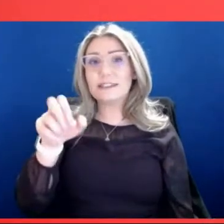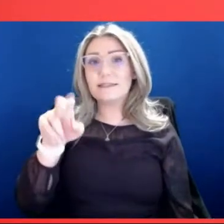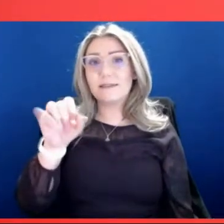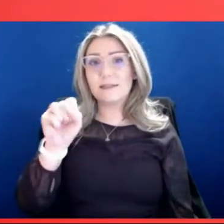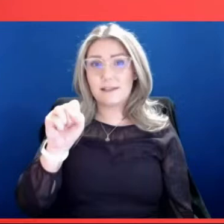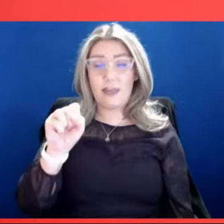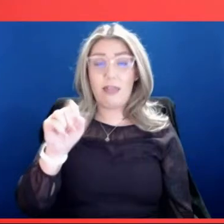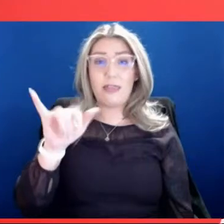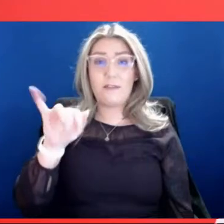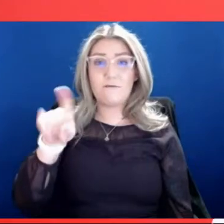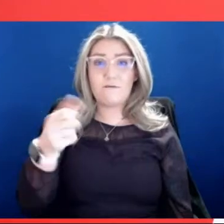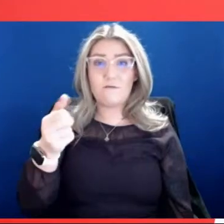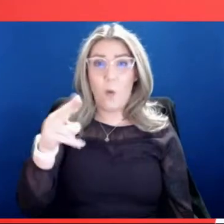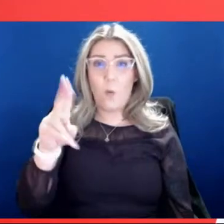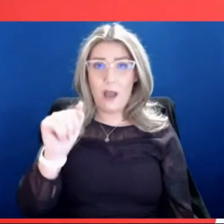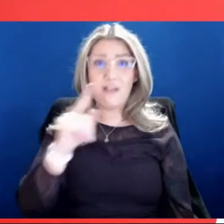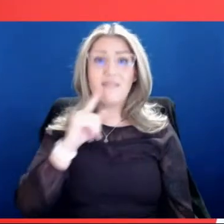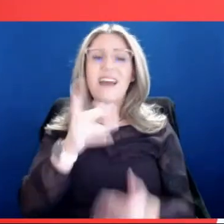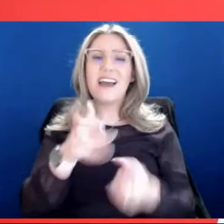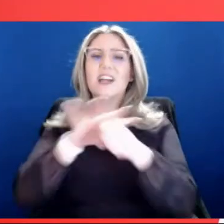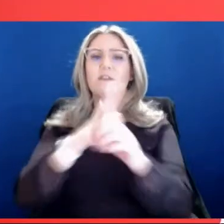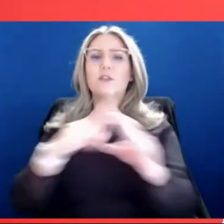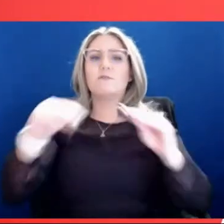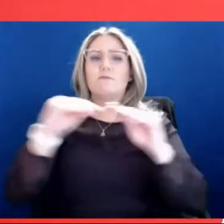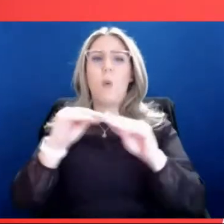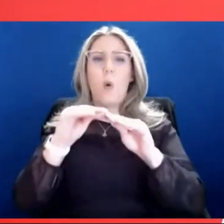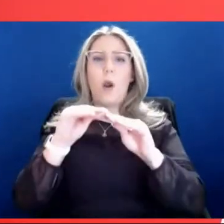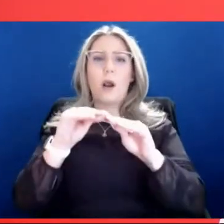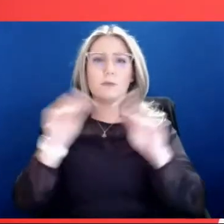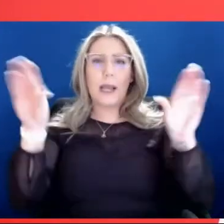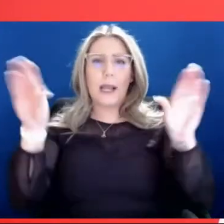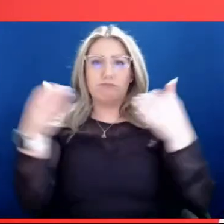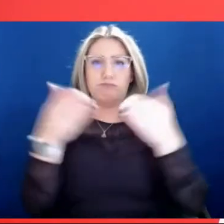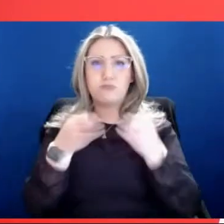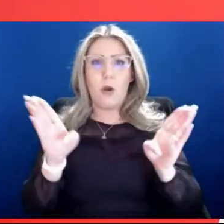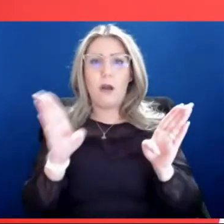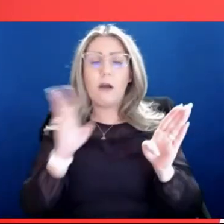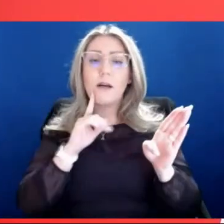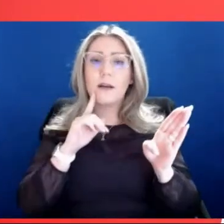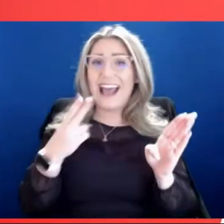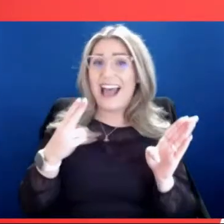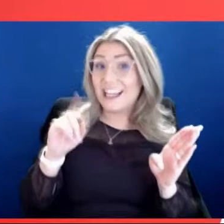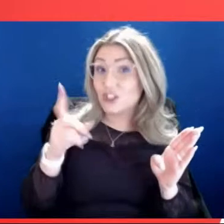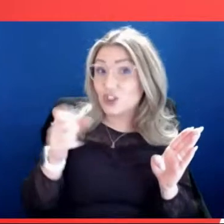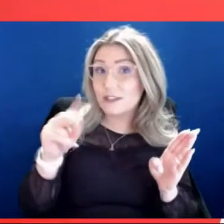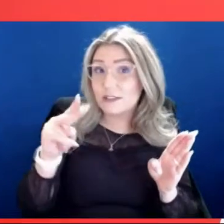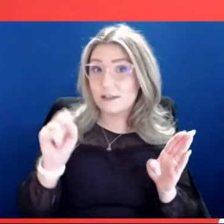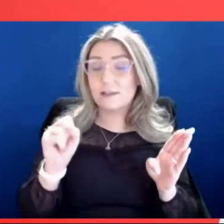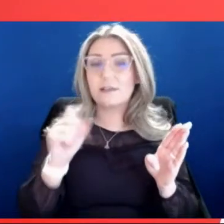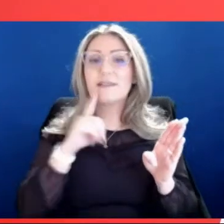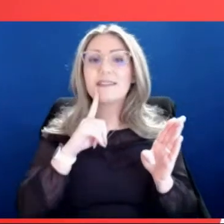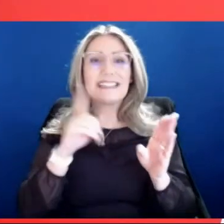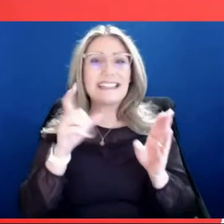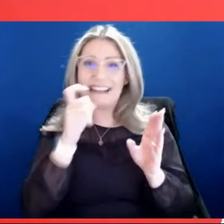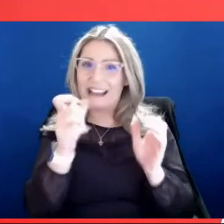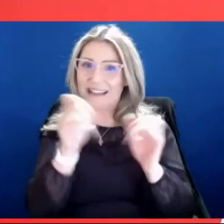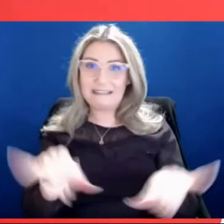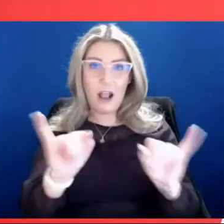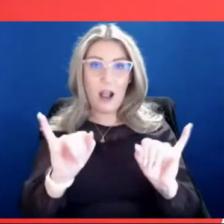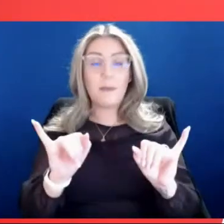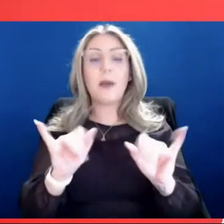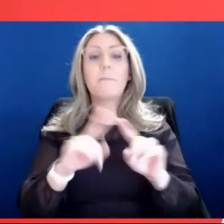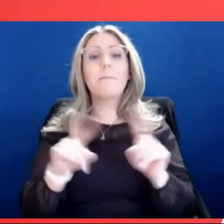more types of lymphomas. Hodgkin lymphoma is less common, but